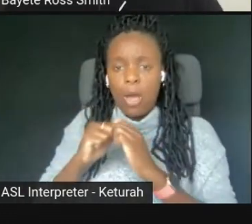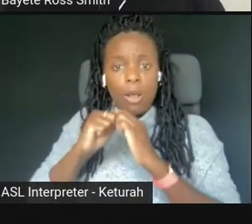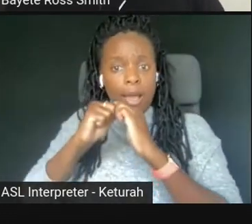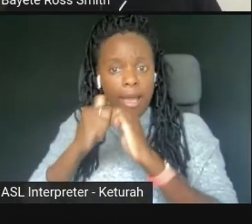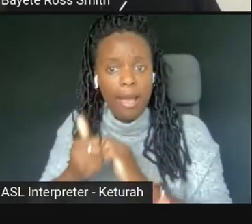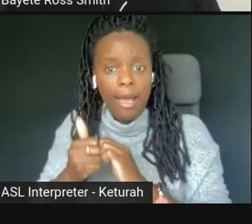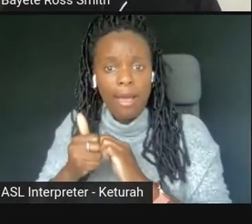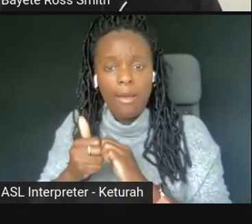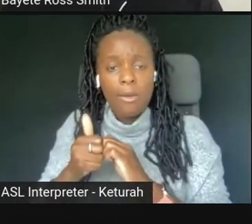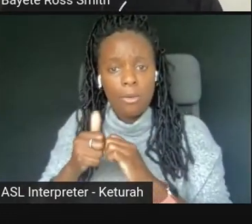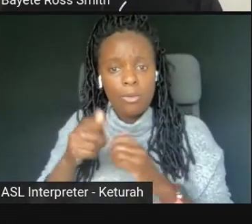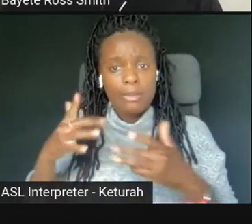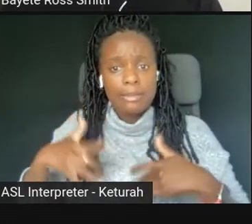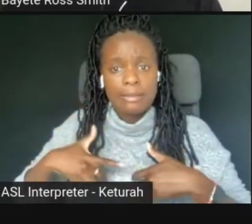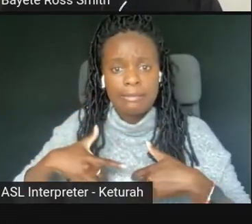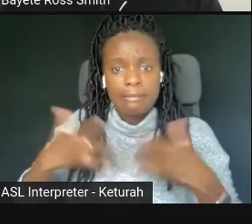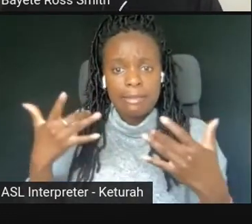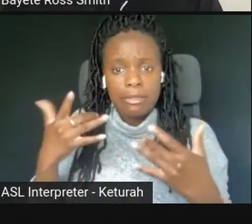corresponding